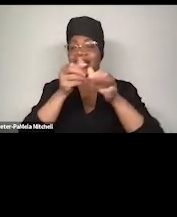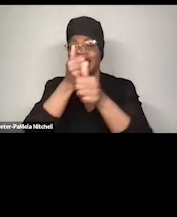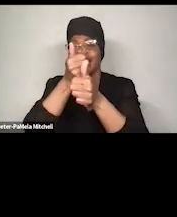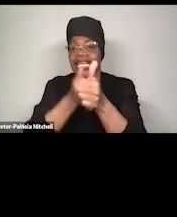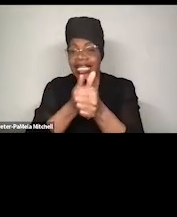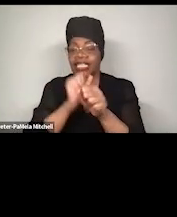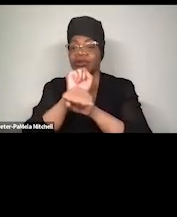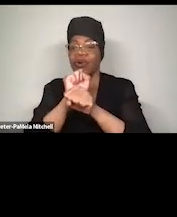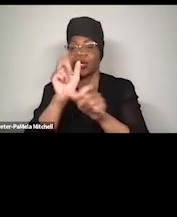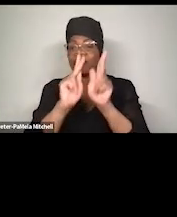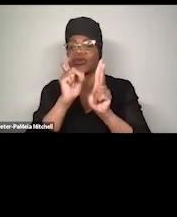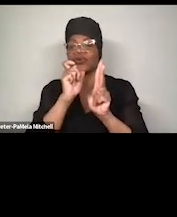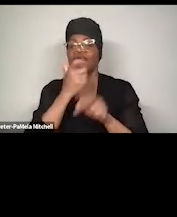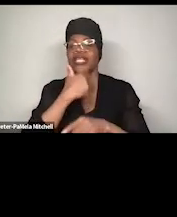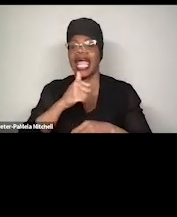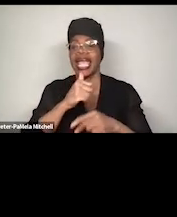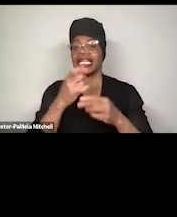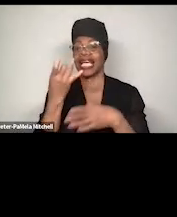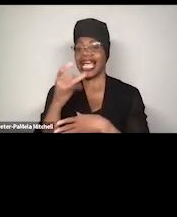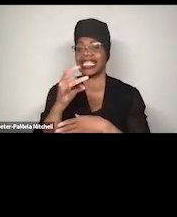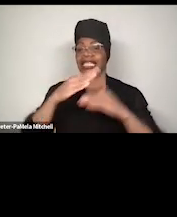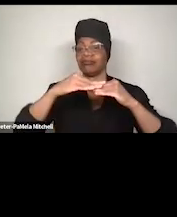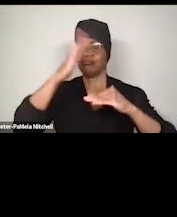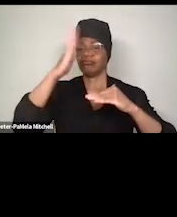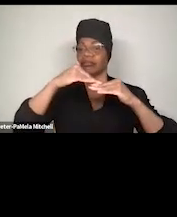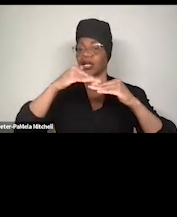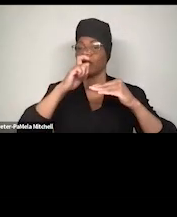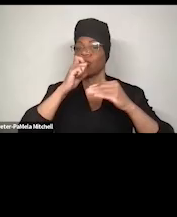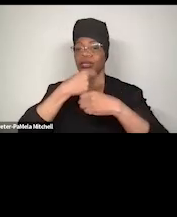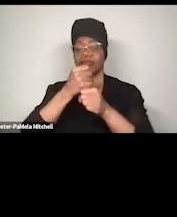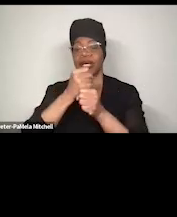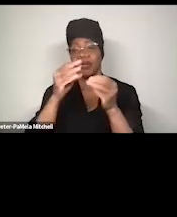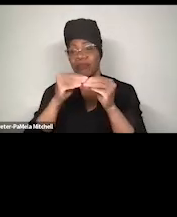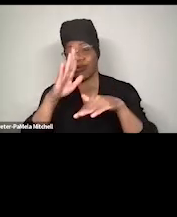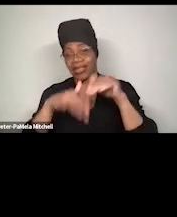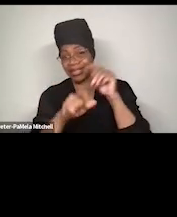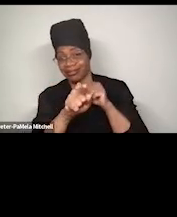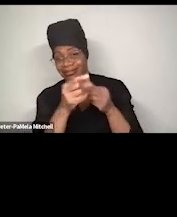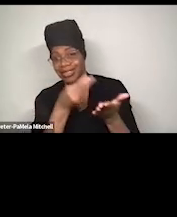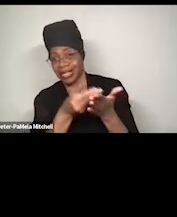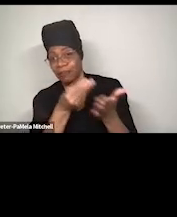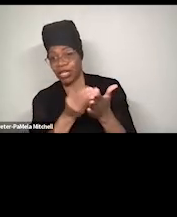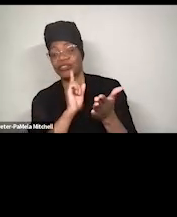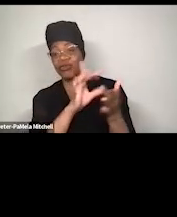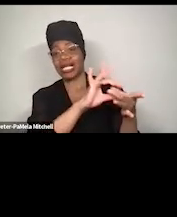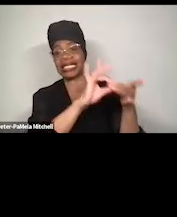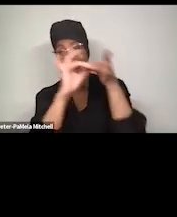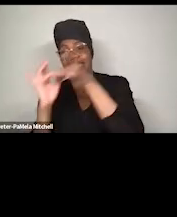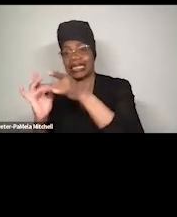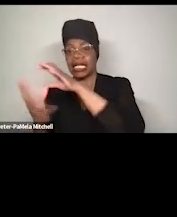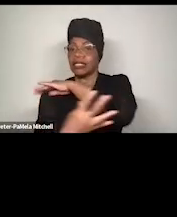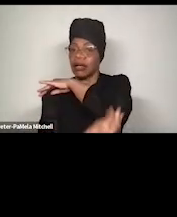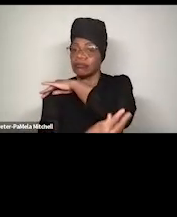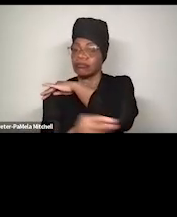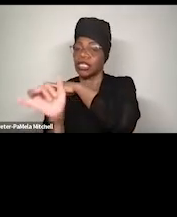and up in the country, who's making, even more than this amount of money. So inextricably linked to poverty and lack of